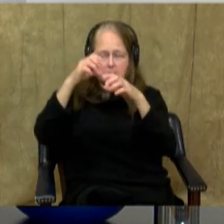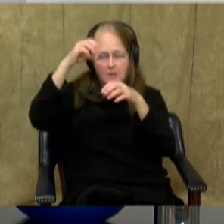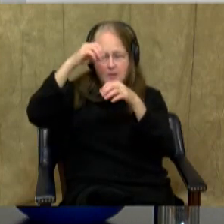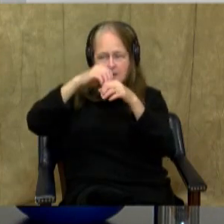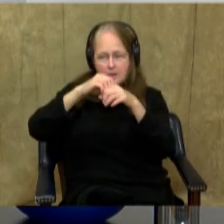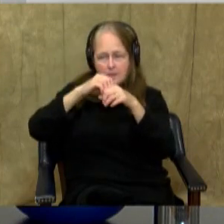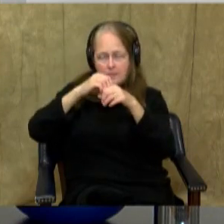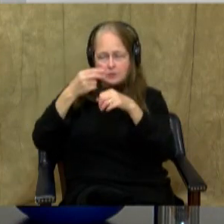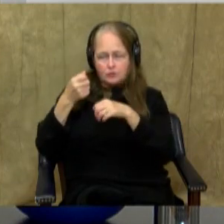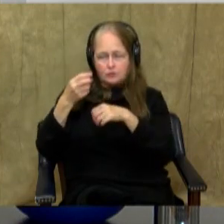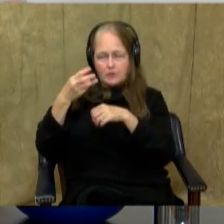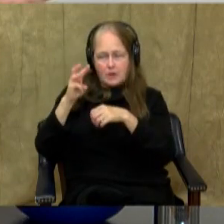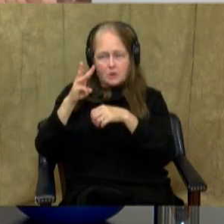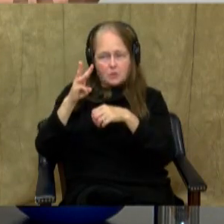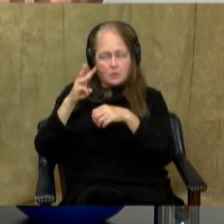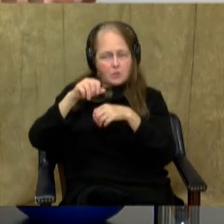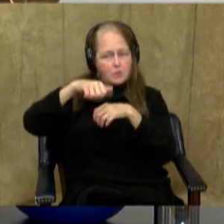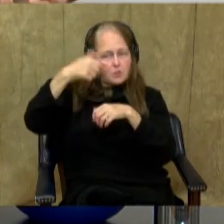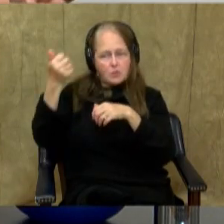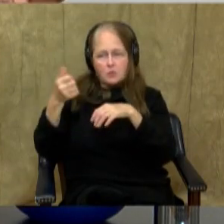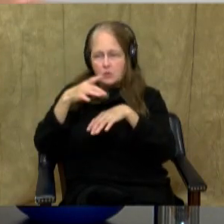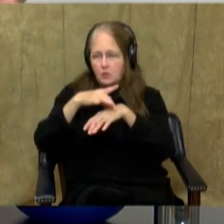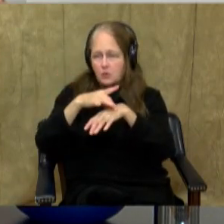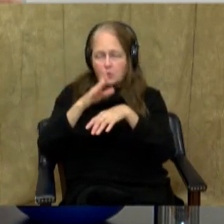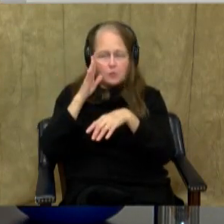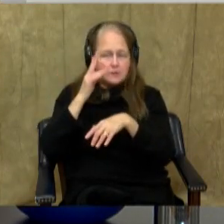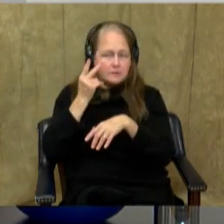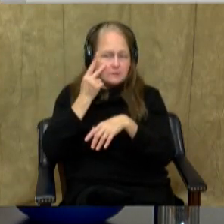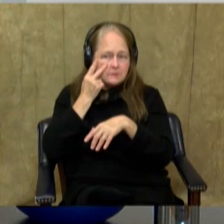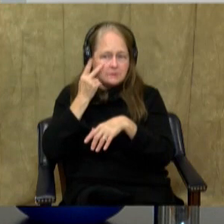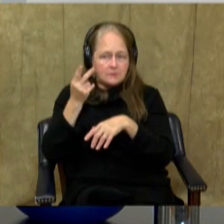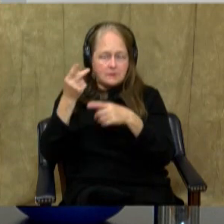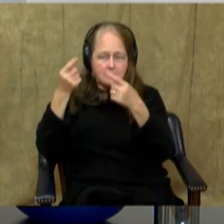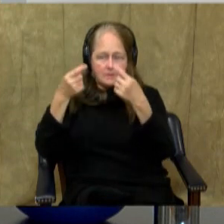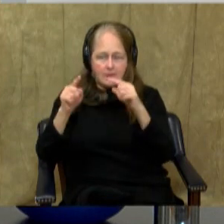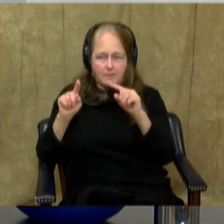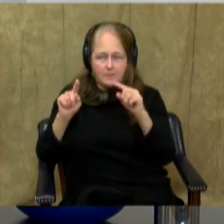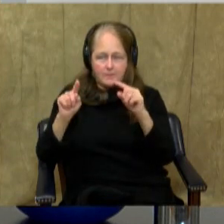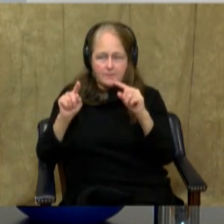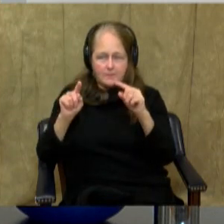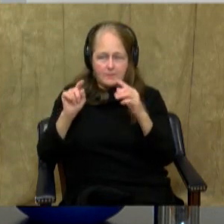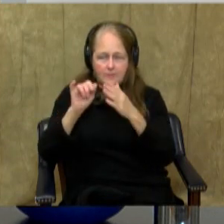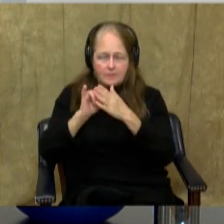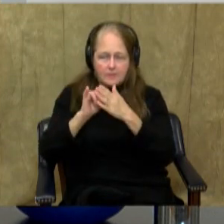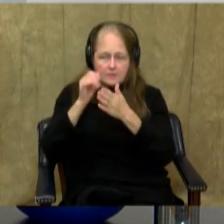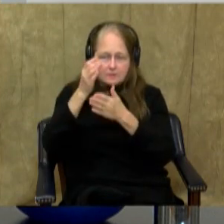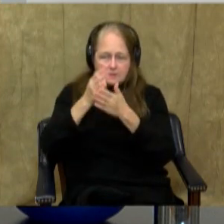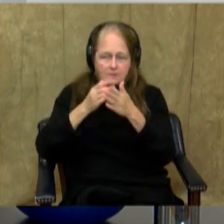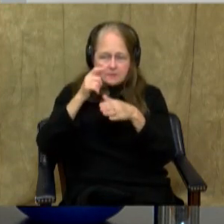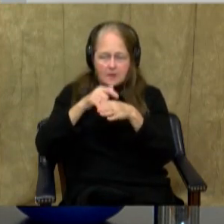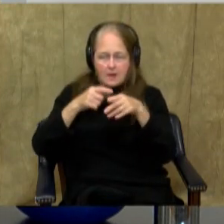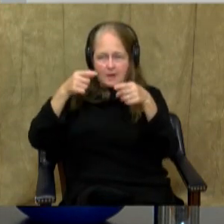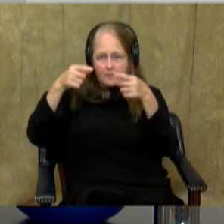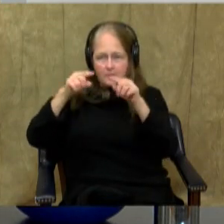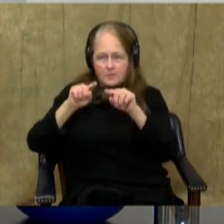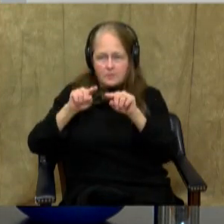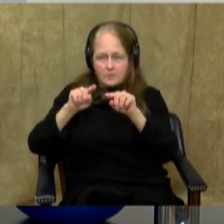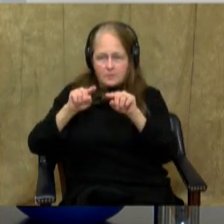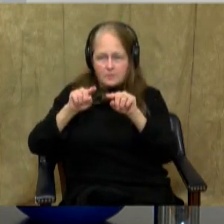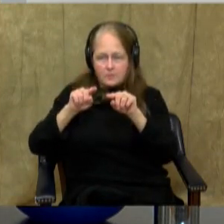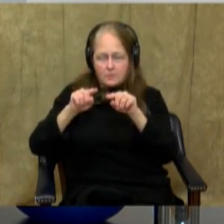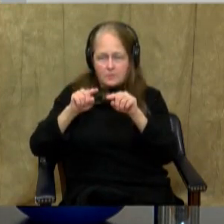shadow. Nowhere else on Earth is going to see that eclipse. So sometimes solar eclipses happen, but they